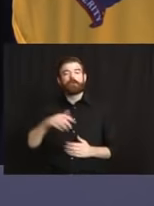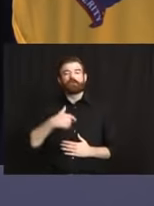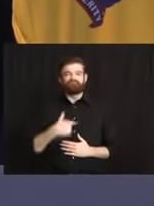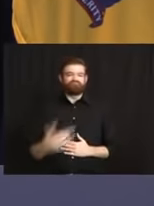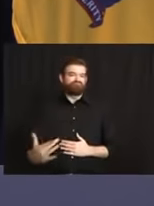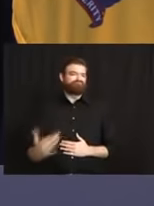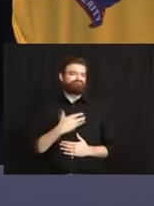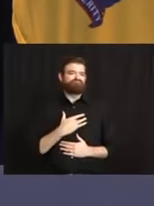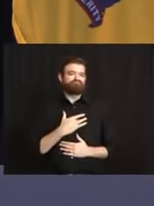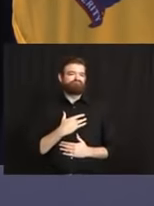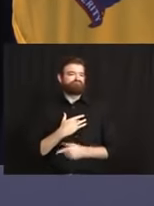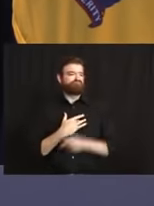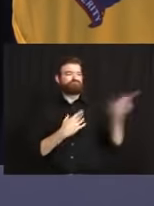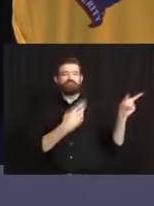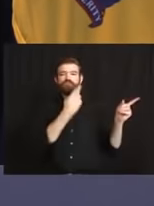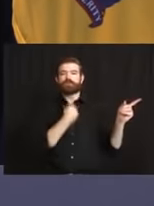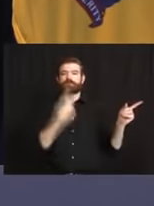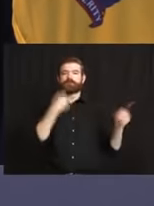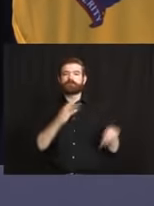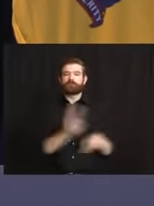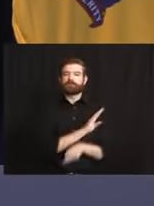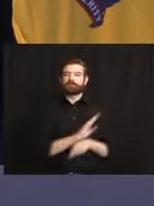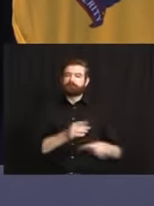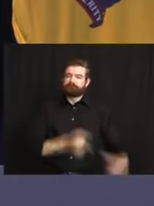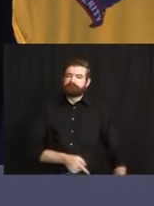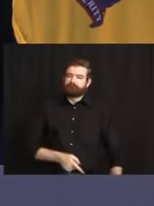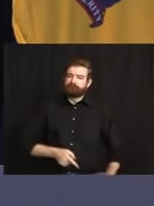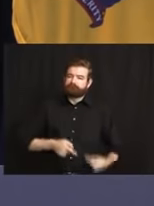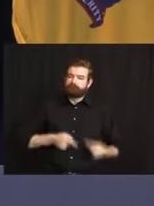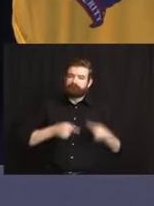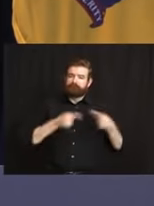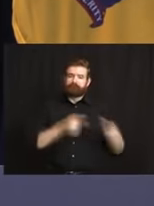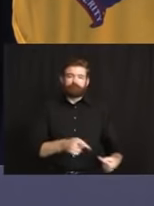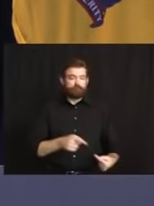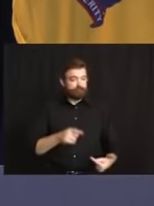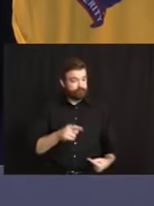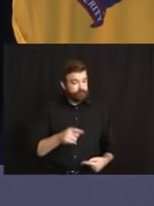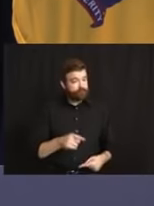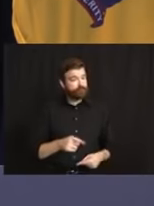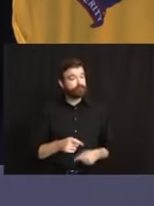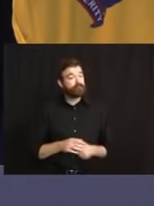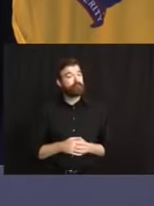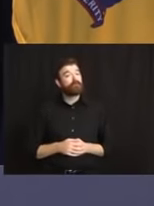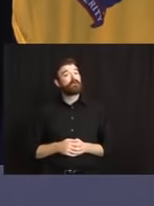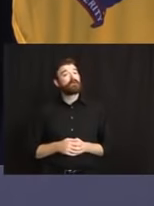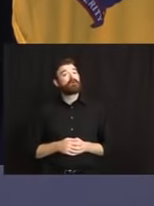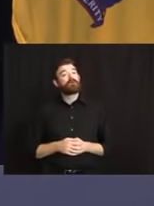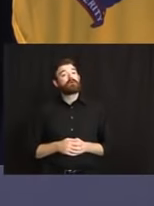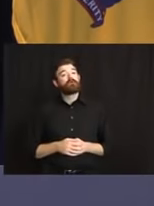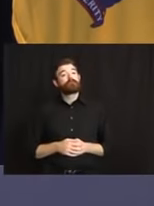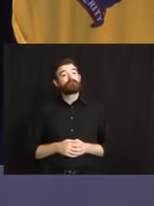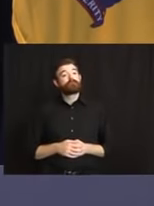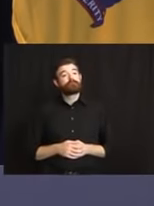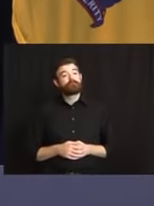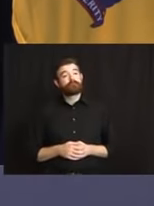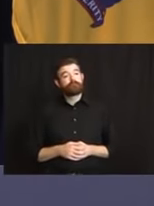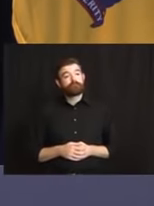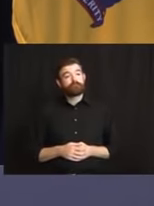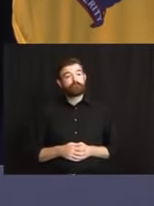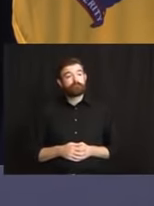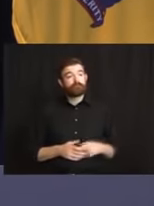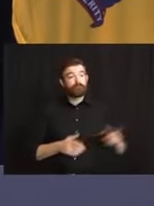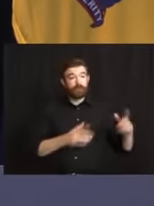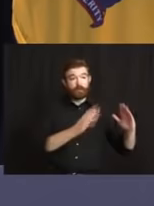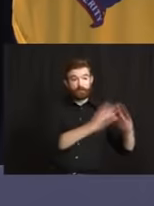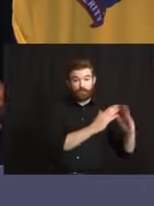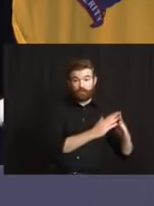through. I also want to repeat what I said yesterday. There's been a lot of really good work between municipalities and the restaurant community